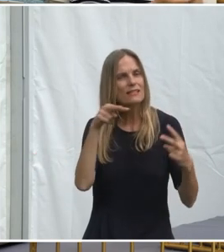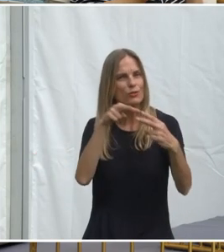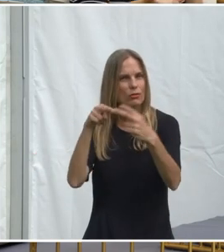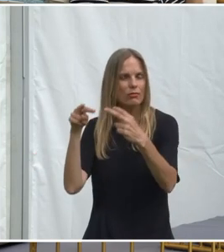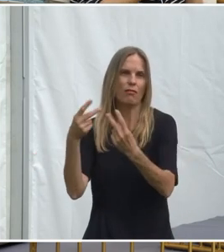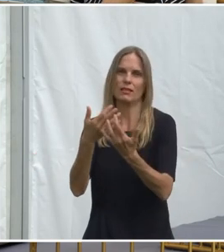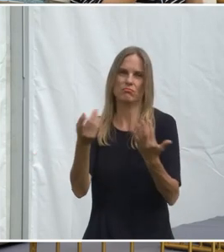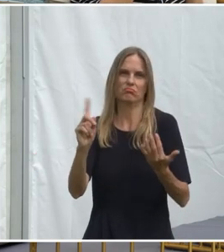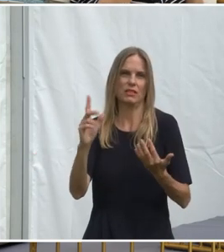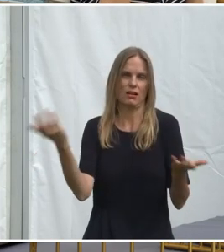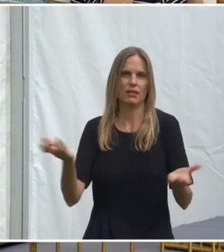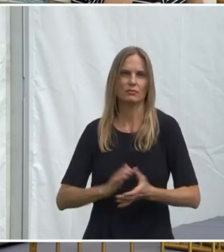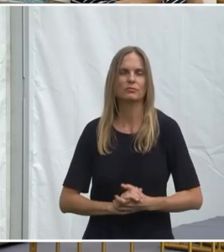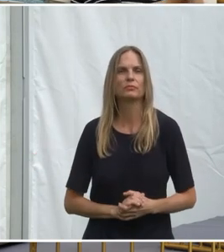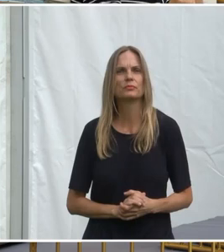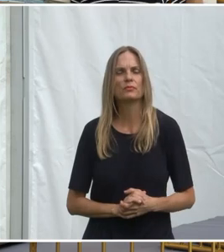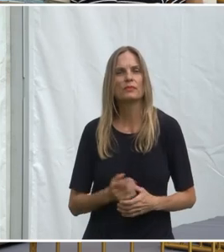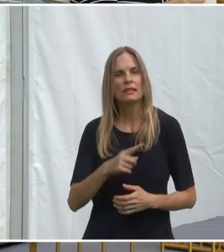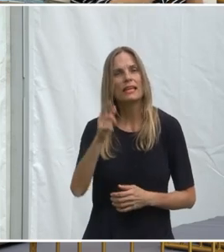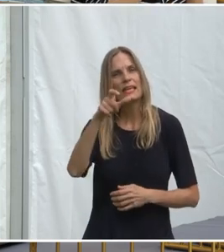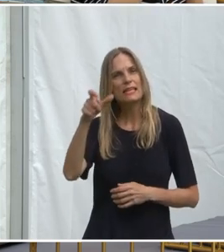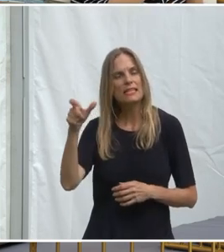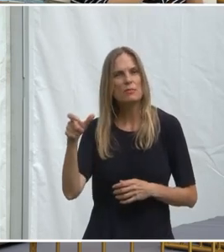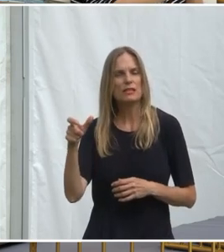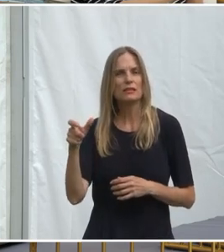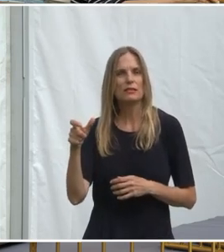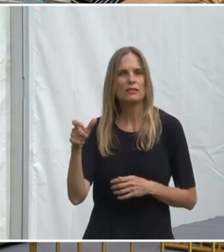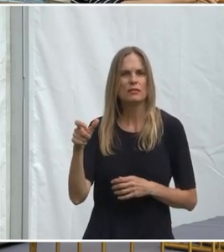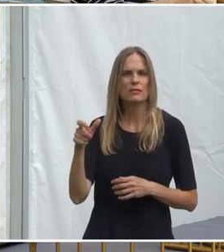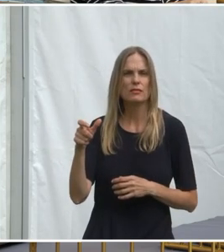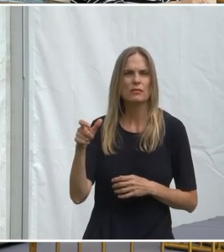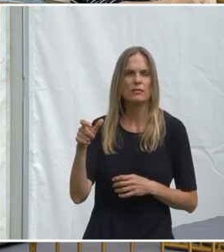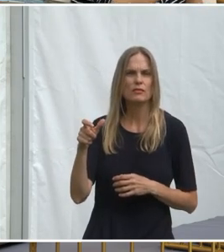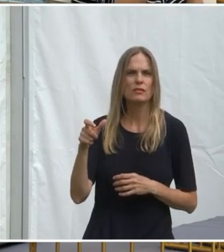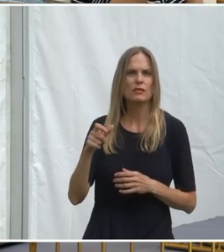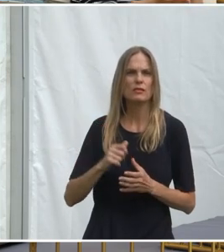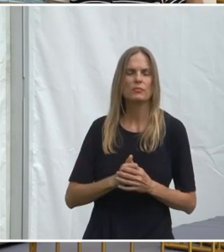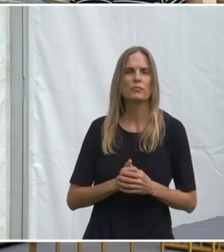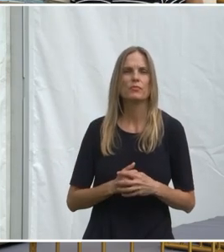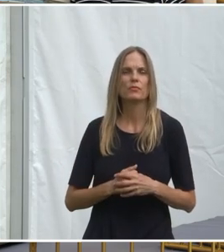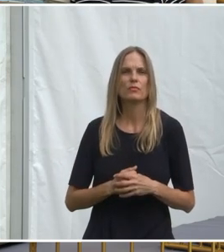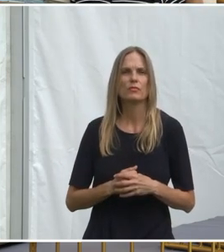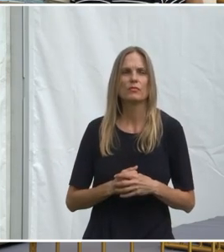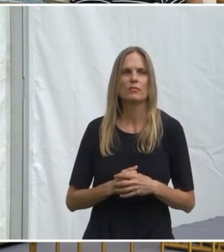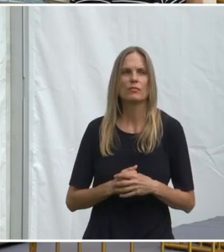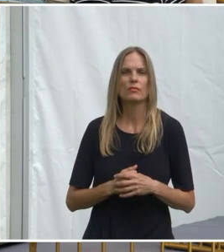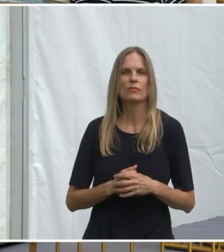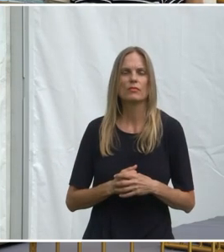world emerges that people are so closely embedded in those. But there are